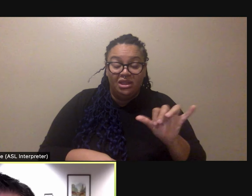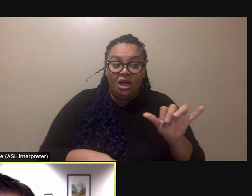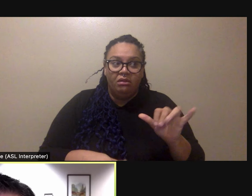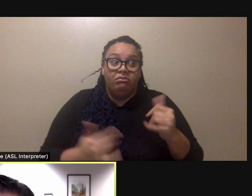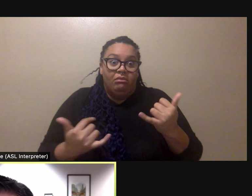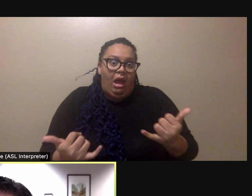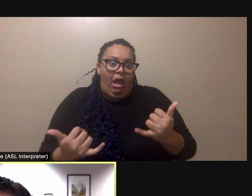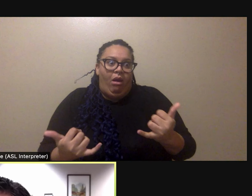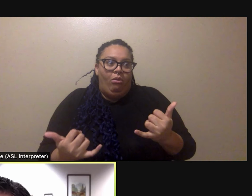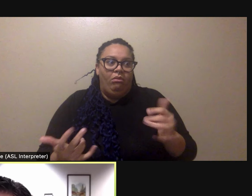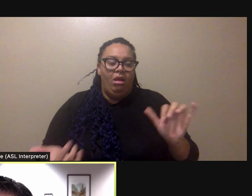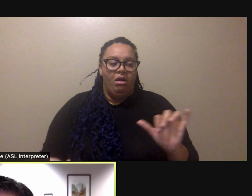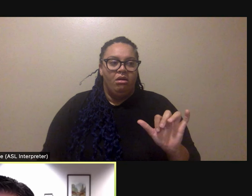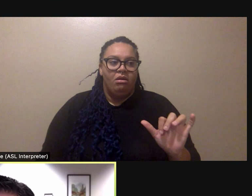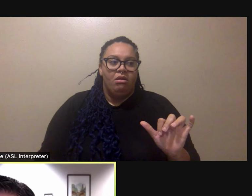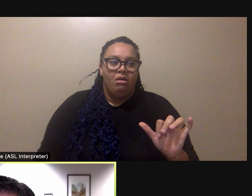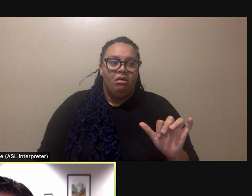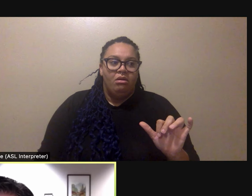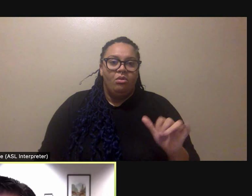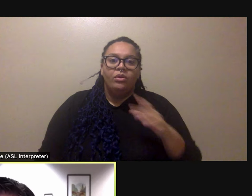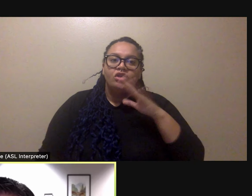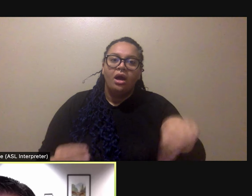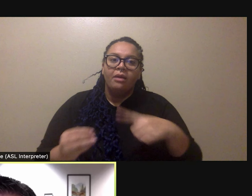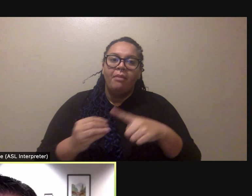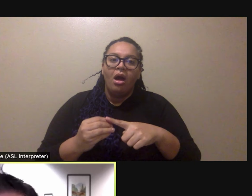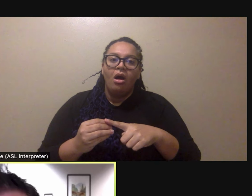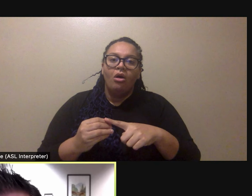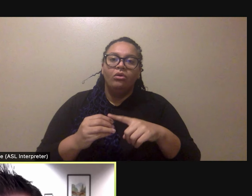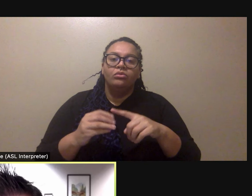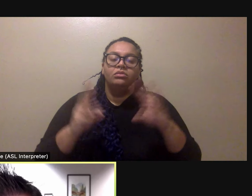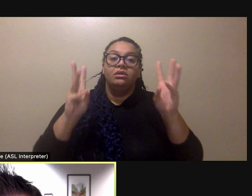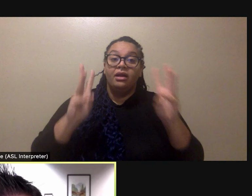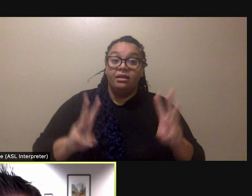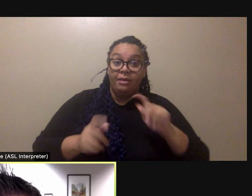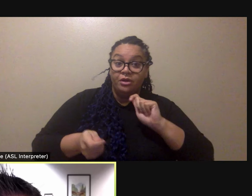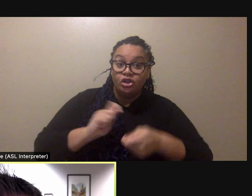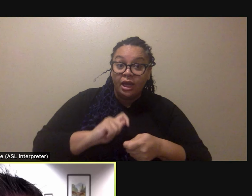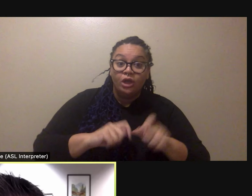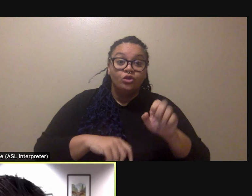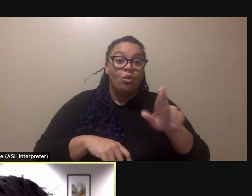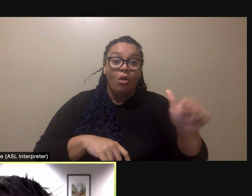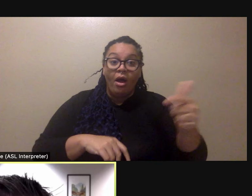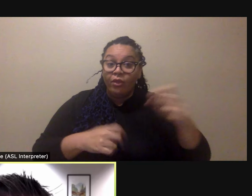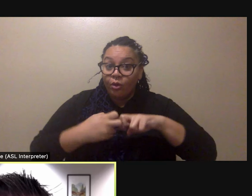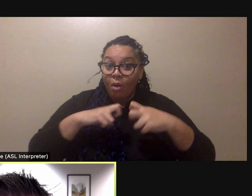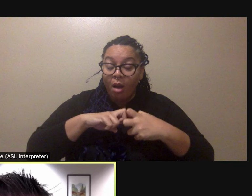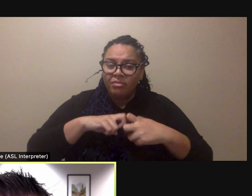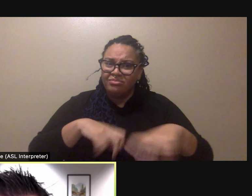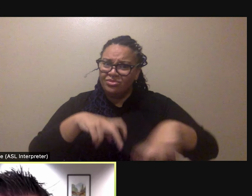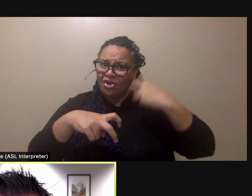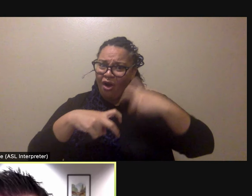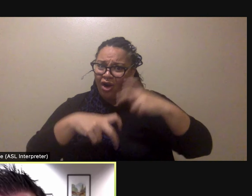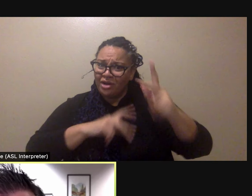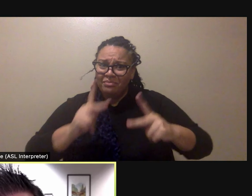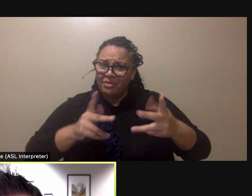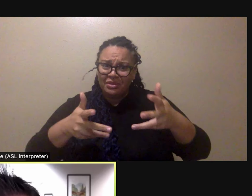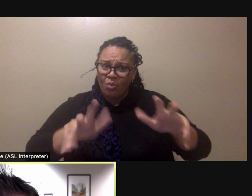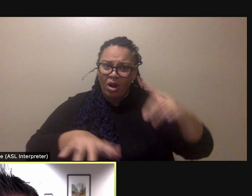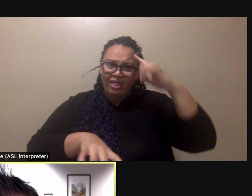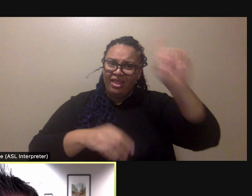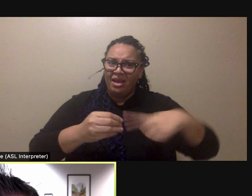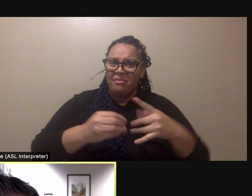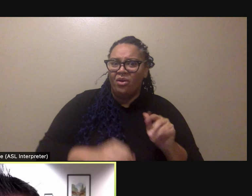people just, if we talk about climate change or whatever, or any kind of problem is this hard, people just didn't want to think about